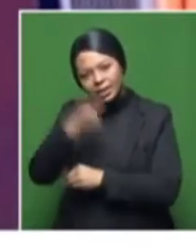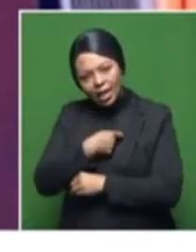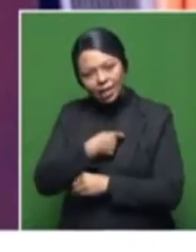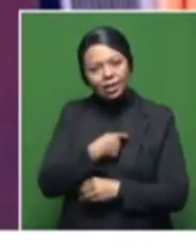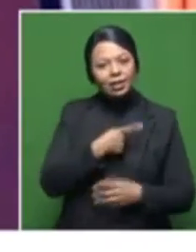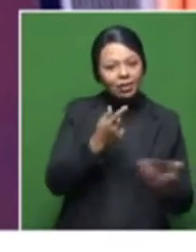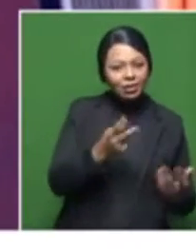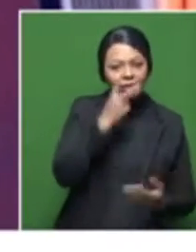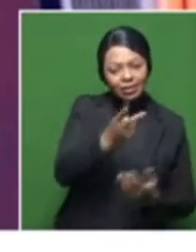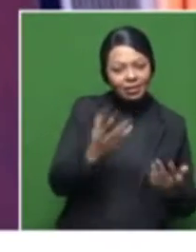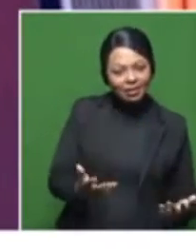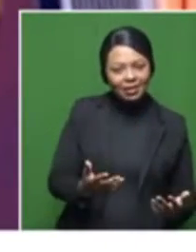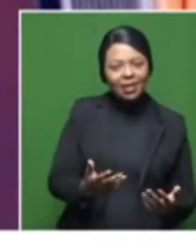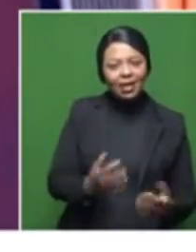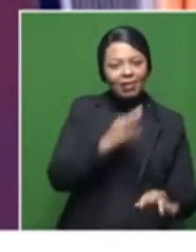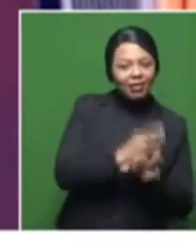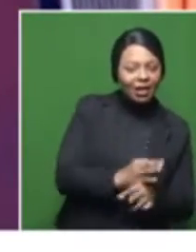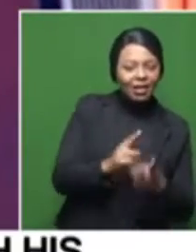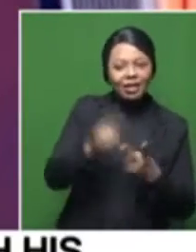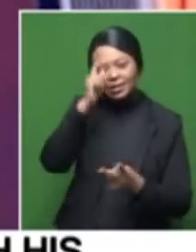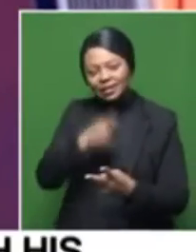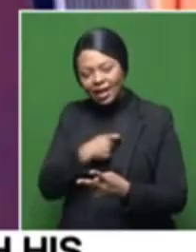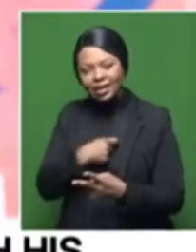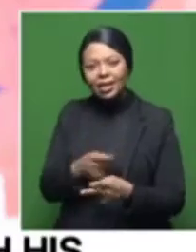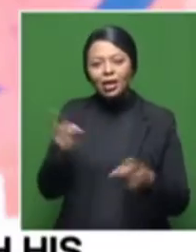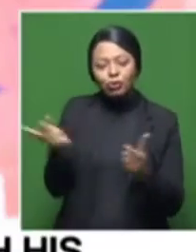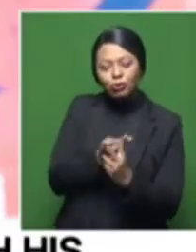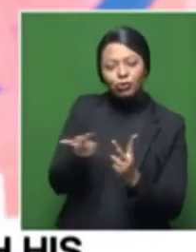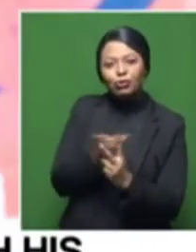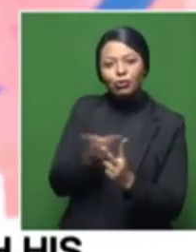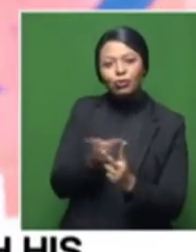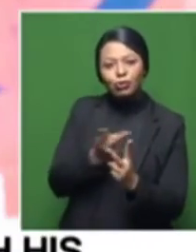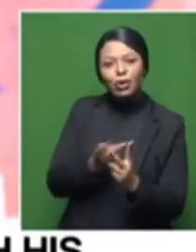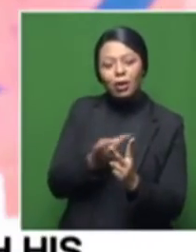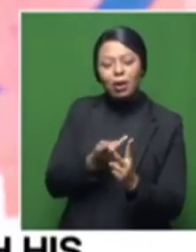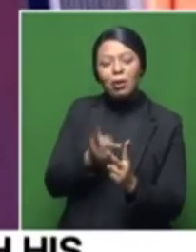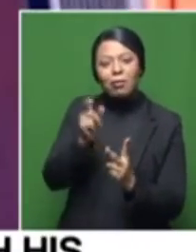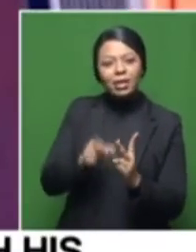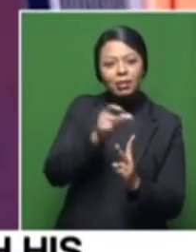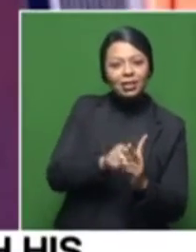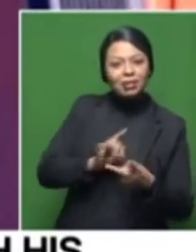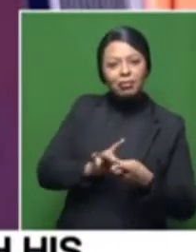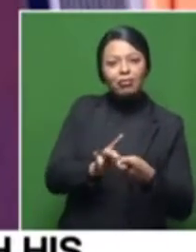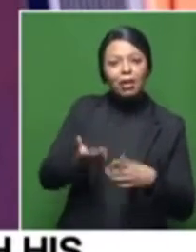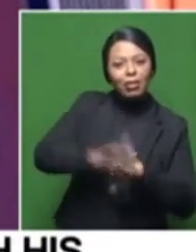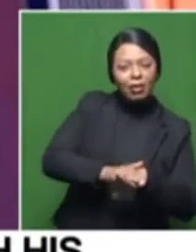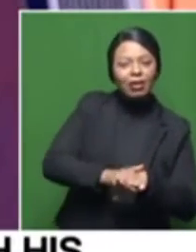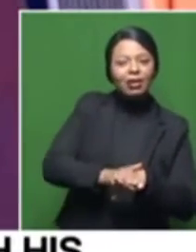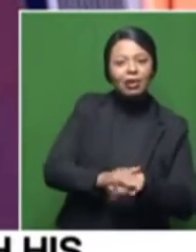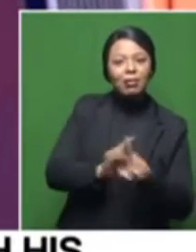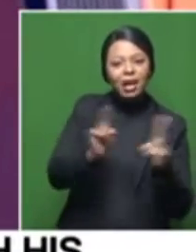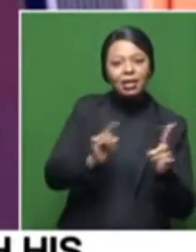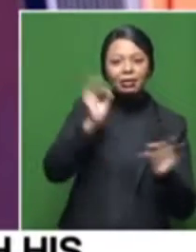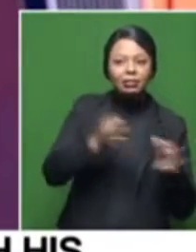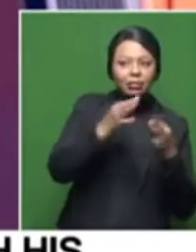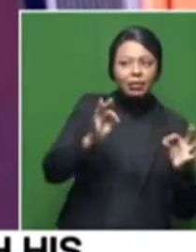coming together, singing about the people that they've lost in their lives. Sharing grief together. And it was an amazing experience. I got to make tea